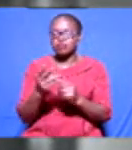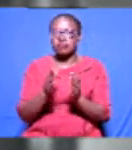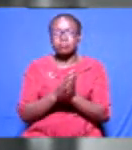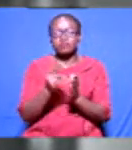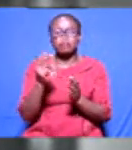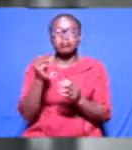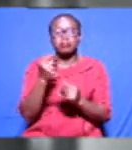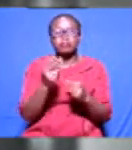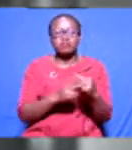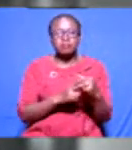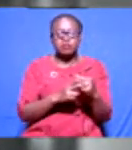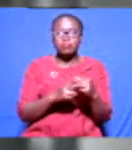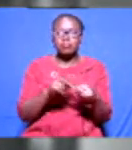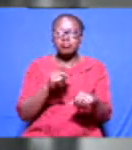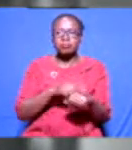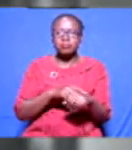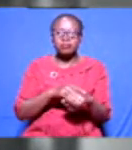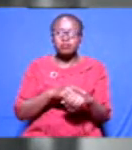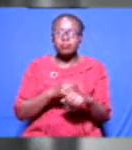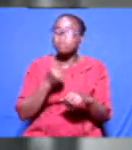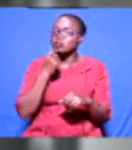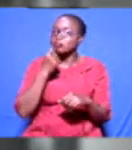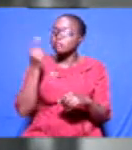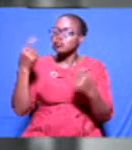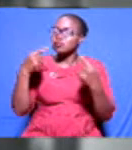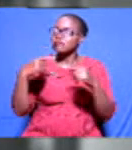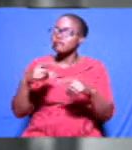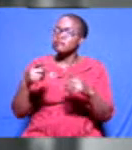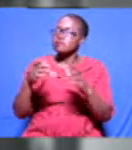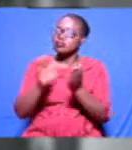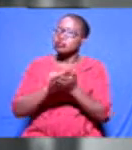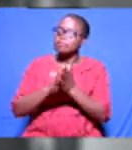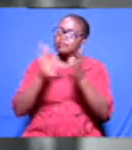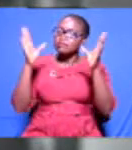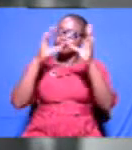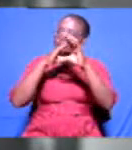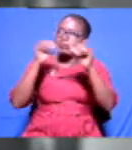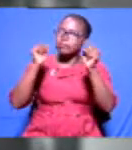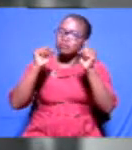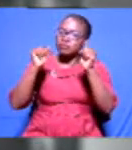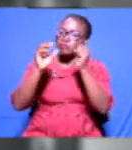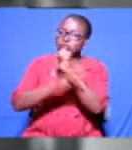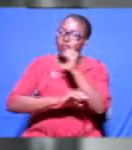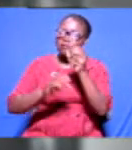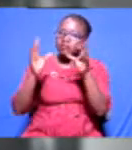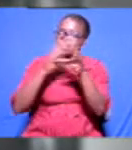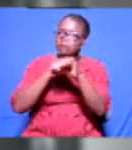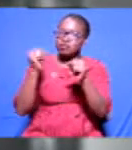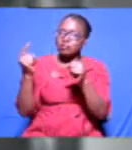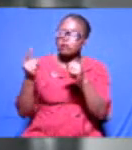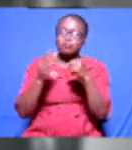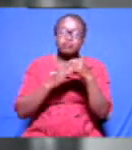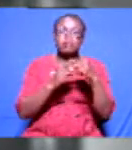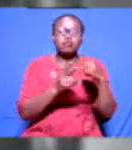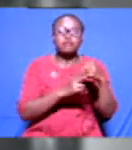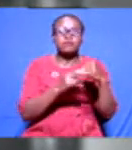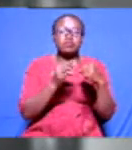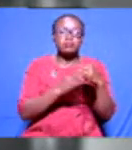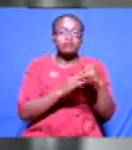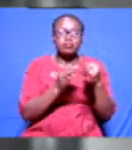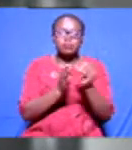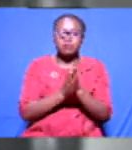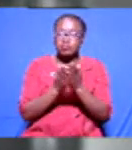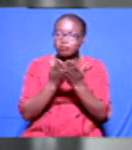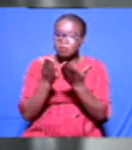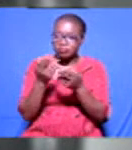2007. When Daniel Arap Moi succeeded Jomo Kenyatta as the country's president in 1978, Kibaki was